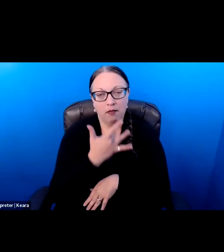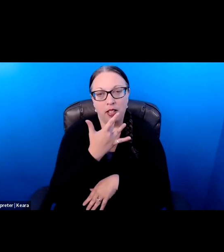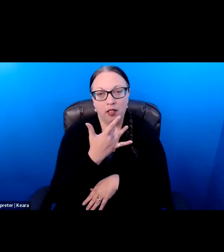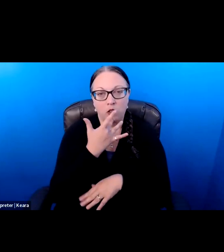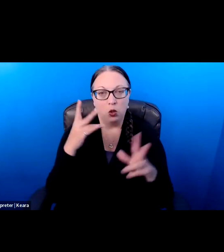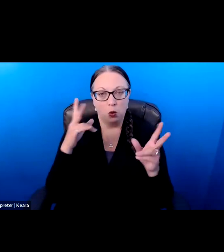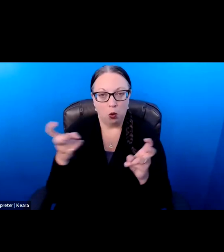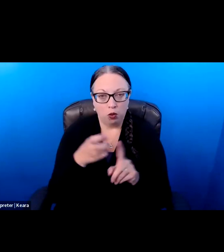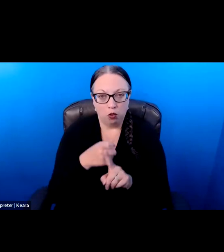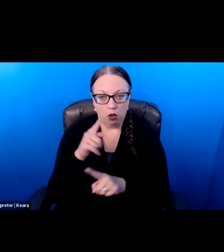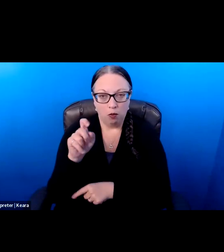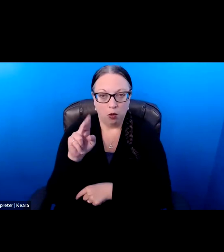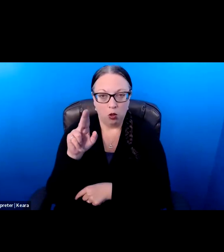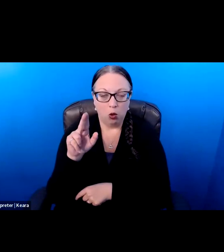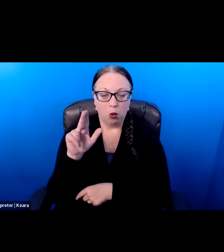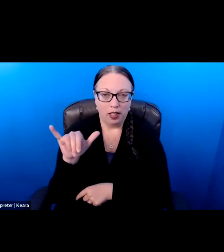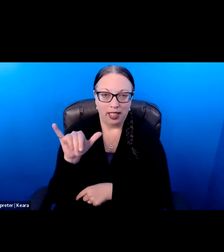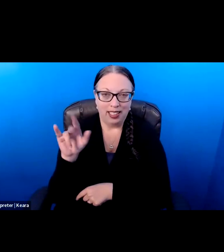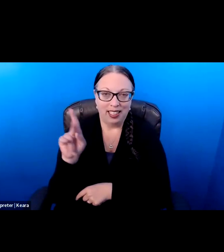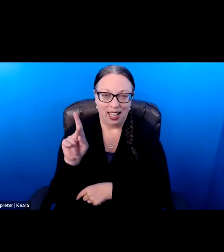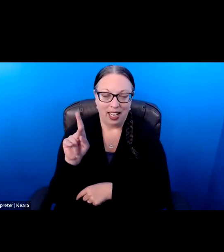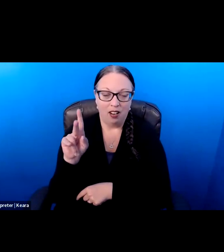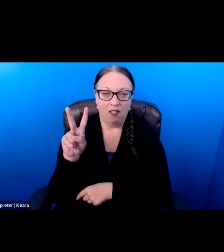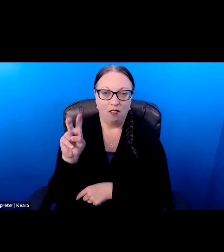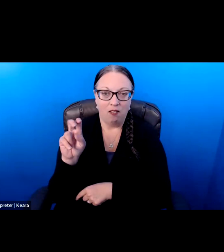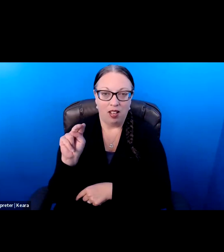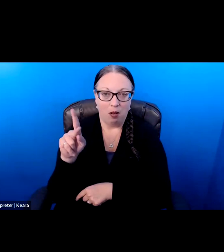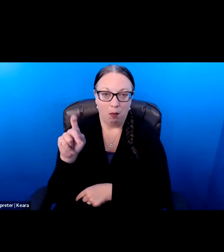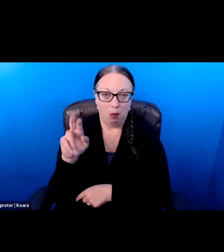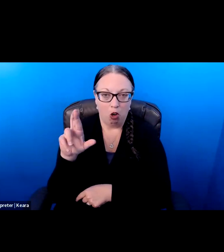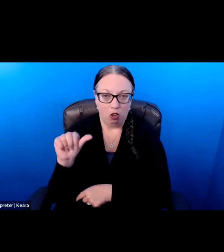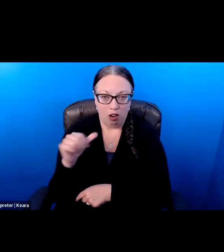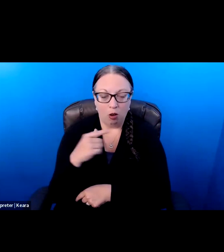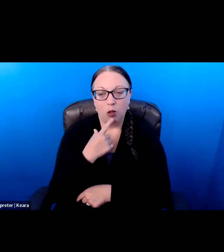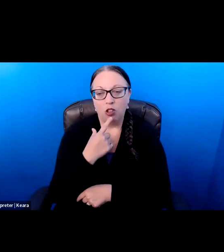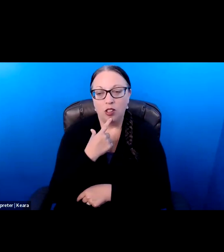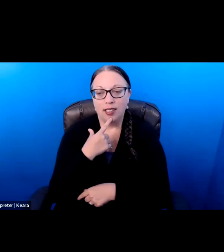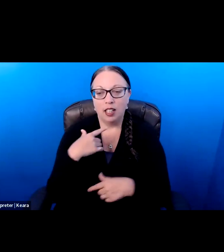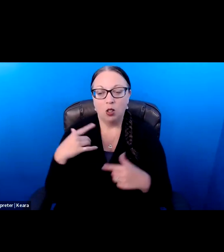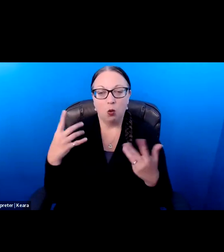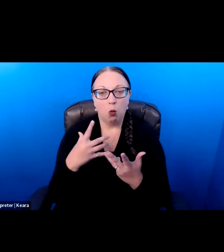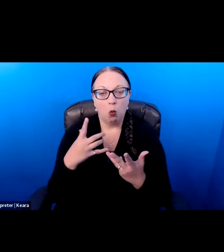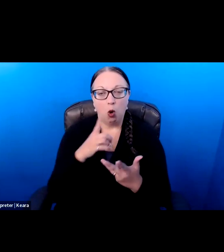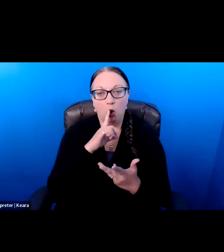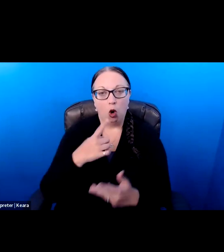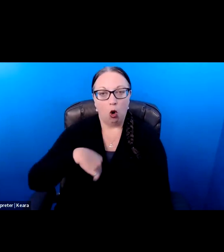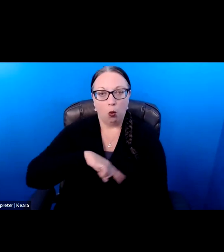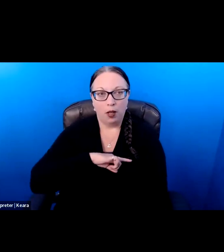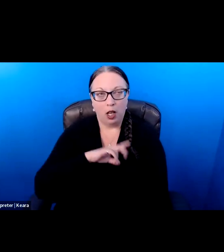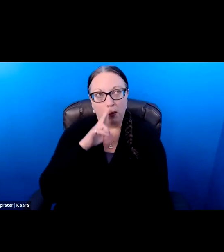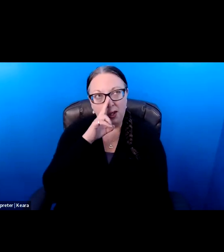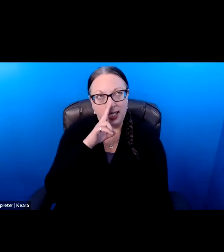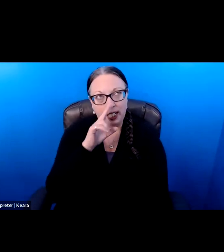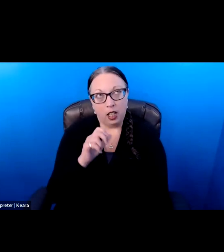from Toni K. Bambara, where she posed the question, what are we pretending not to know